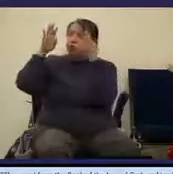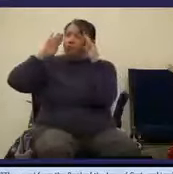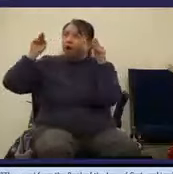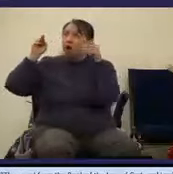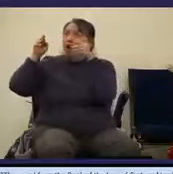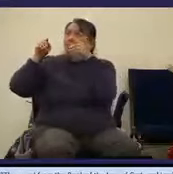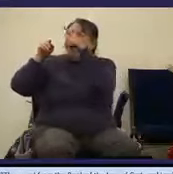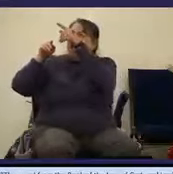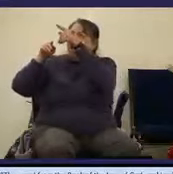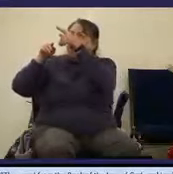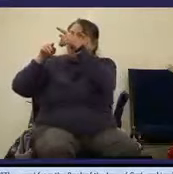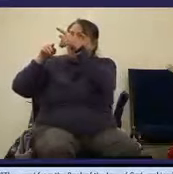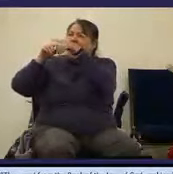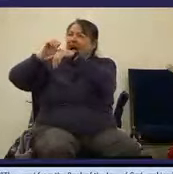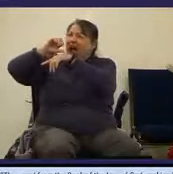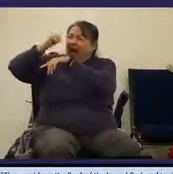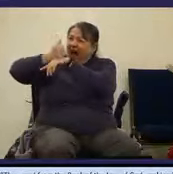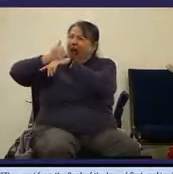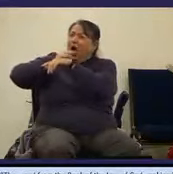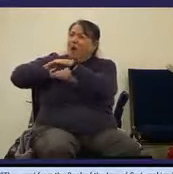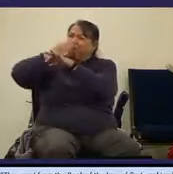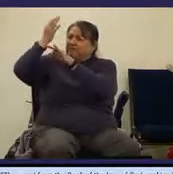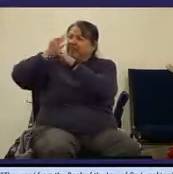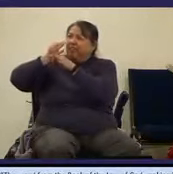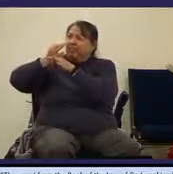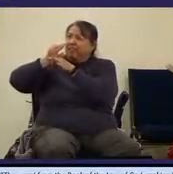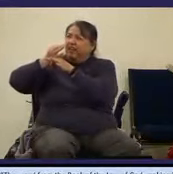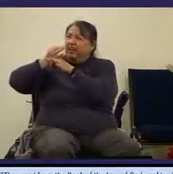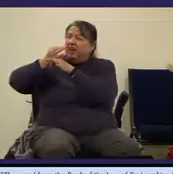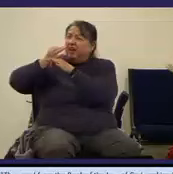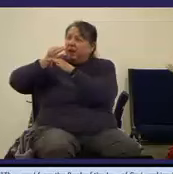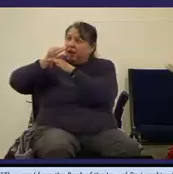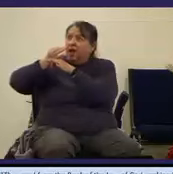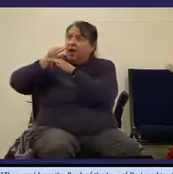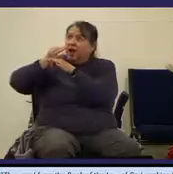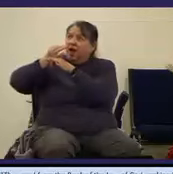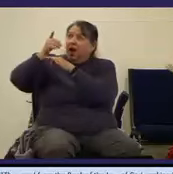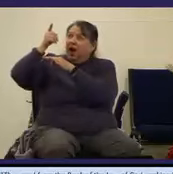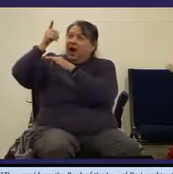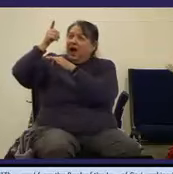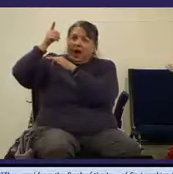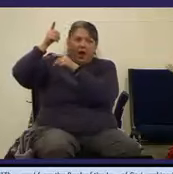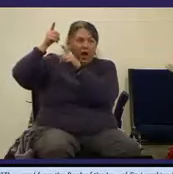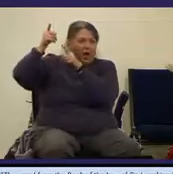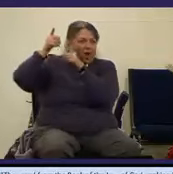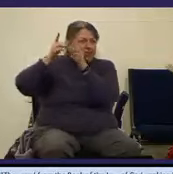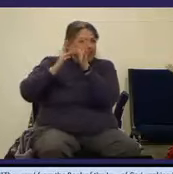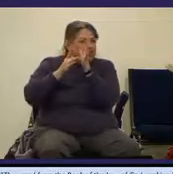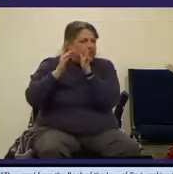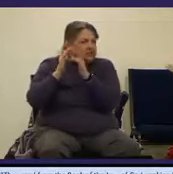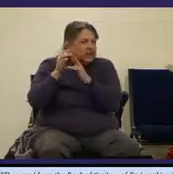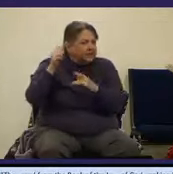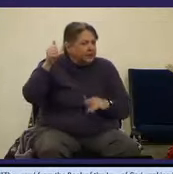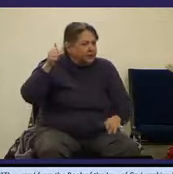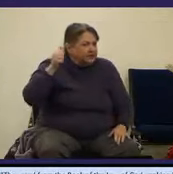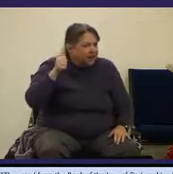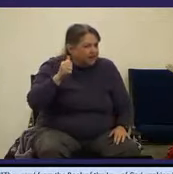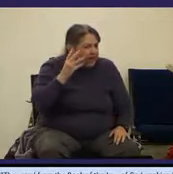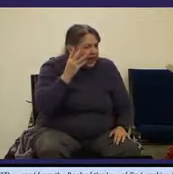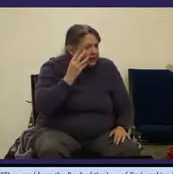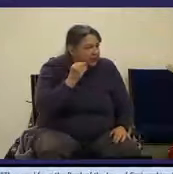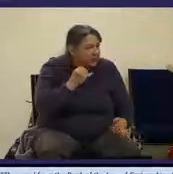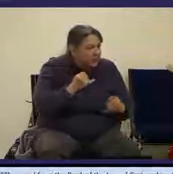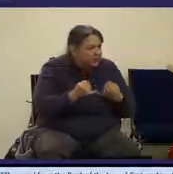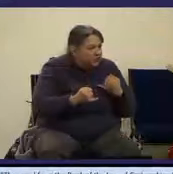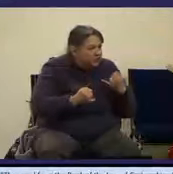and the perfecter of our faith, who by the joy set before him endured the cross. You know, I've thought about this